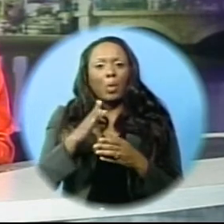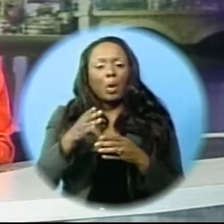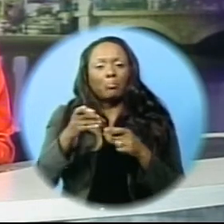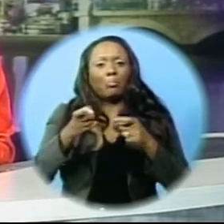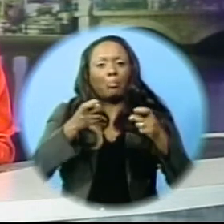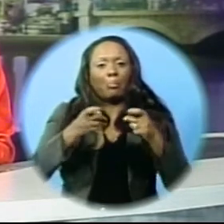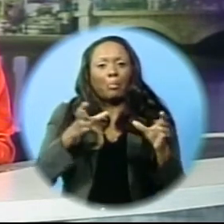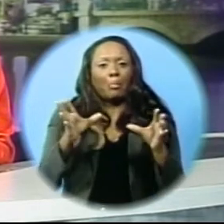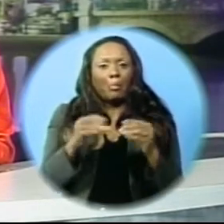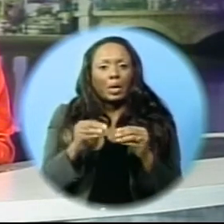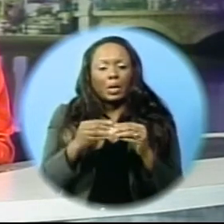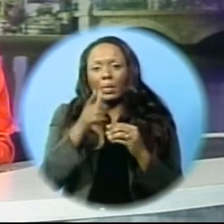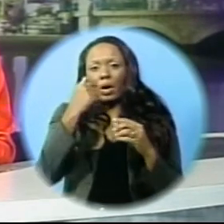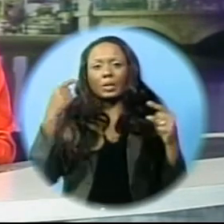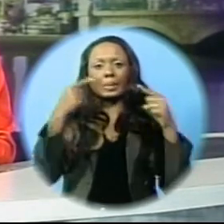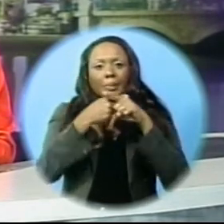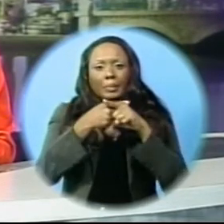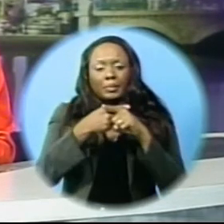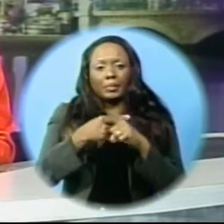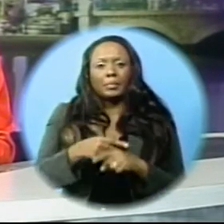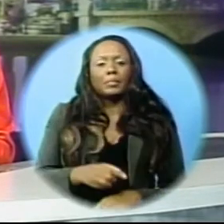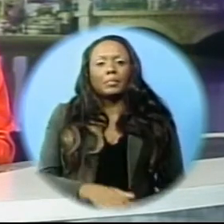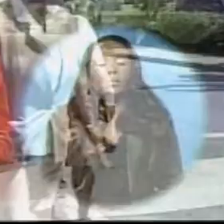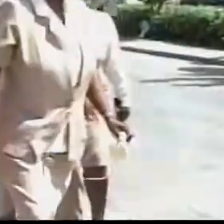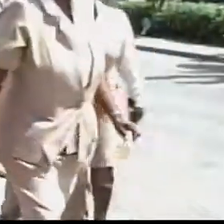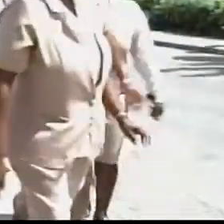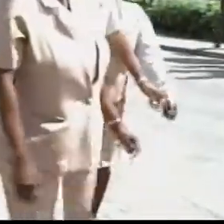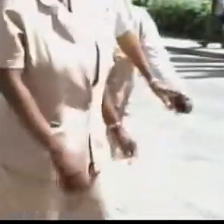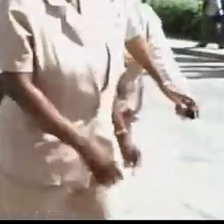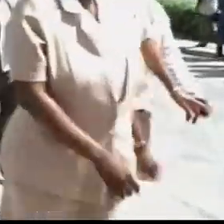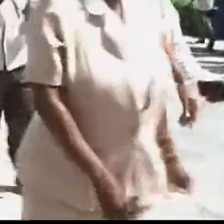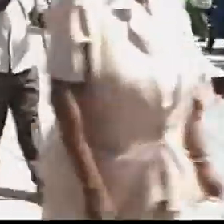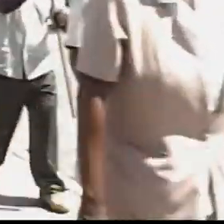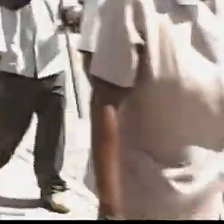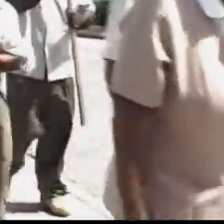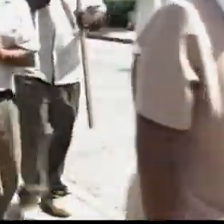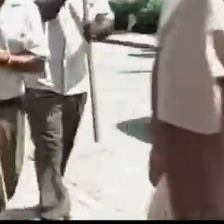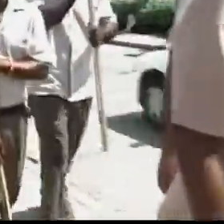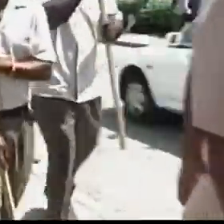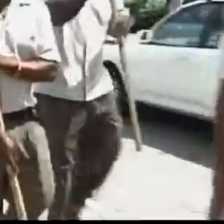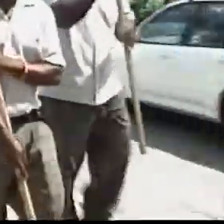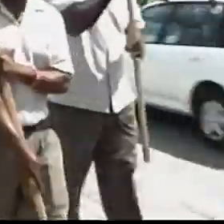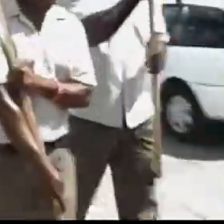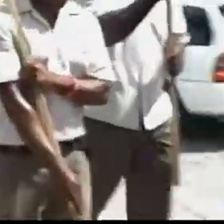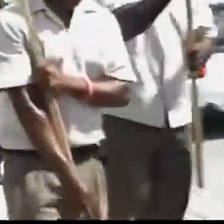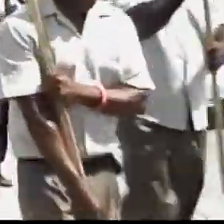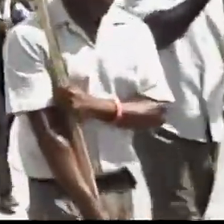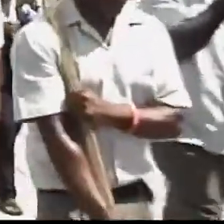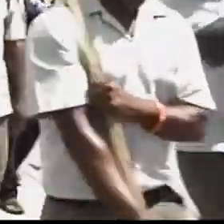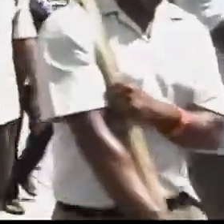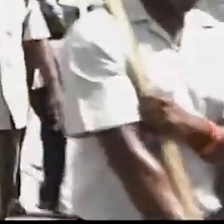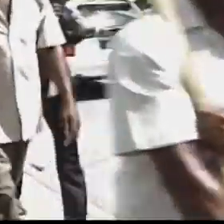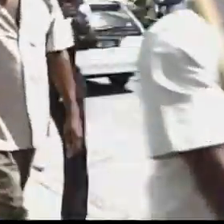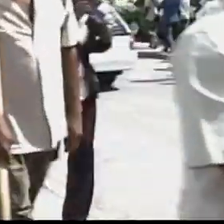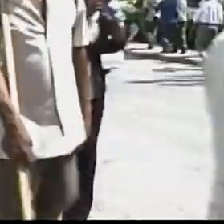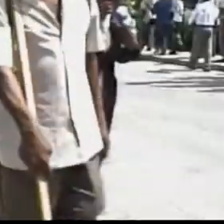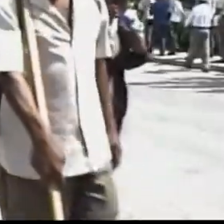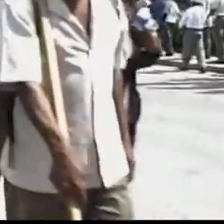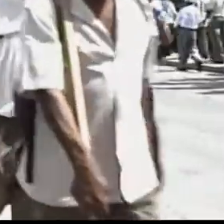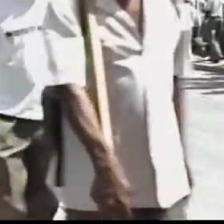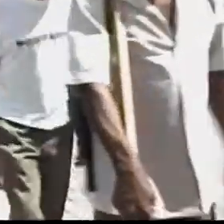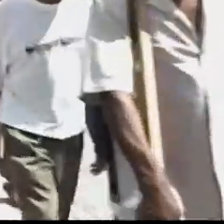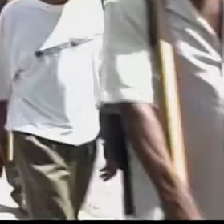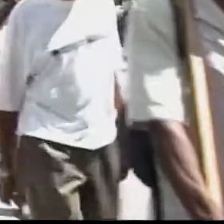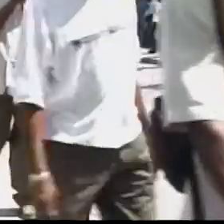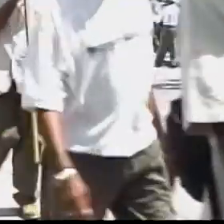individual sides in a dispute. The meeting comes as workers at the BWA continued industrial action today, demanding